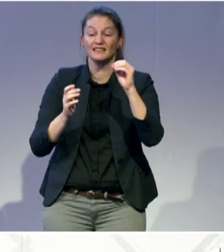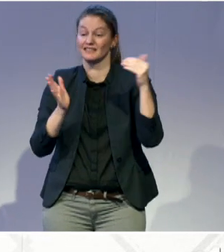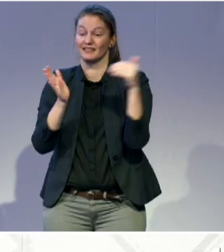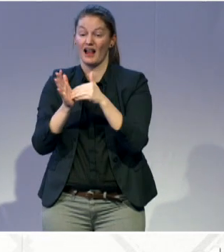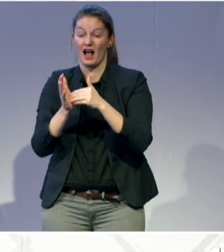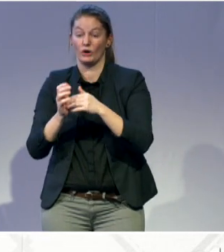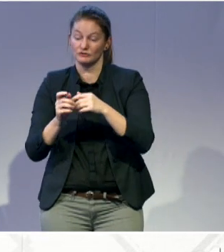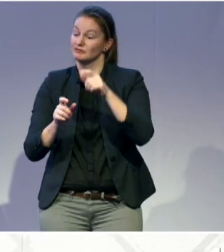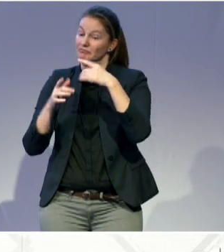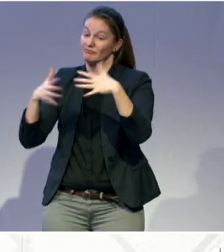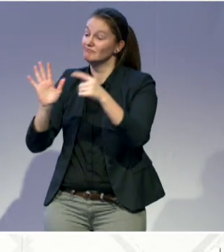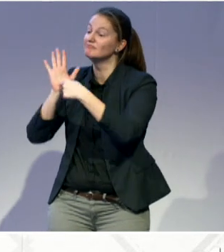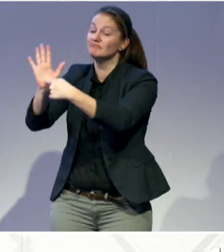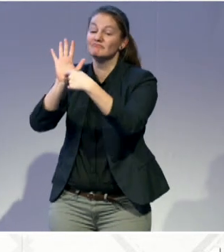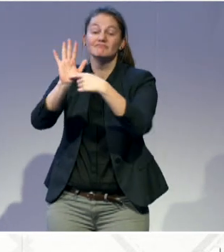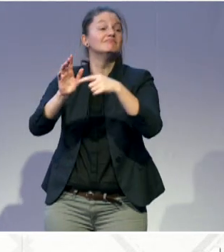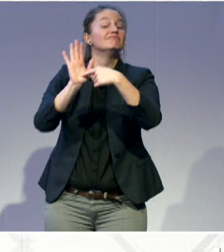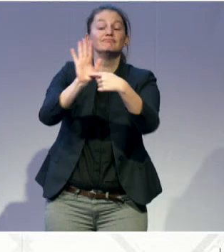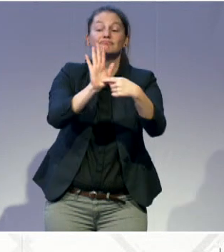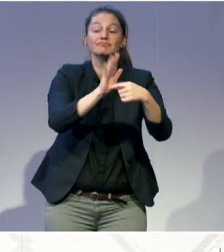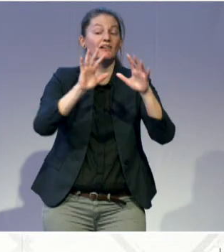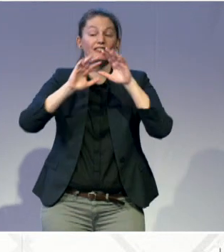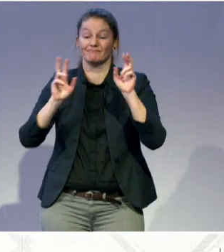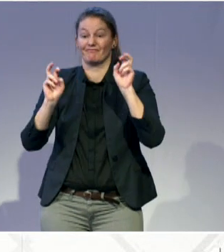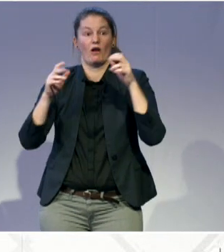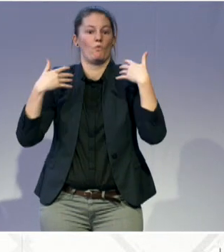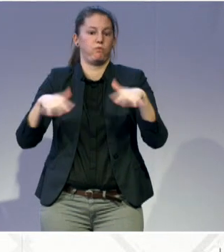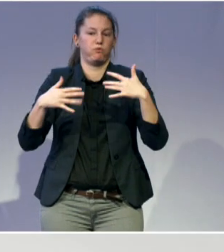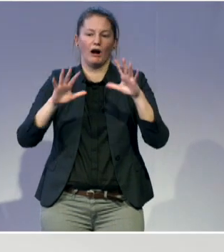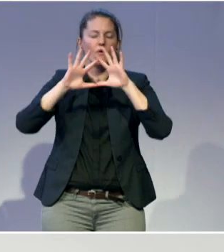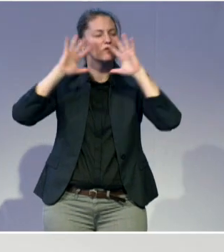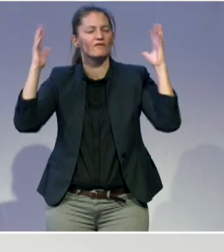how to include universal design into their work.